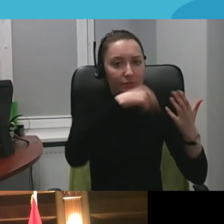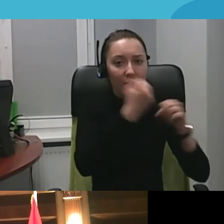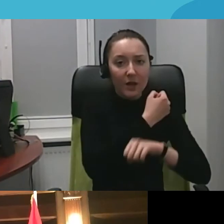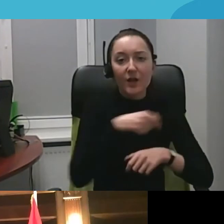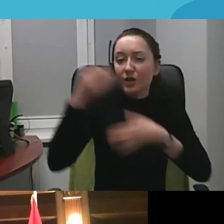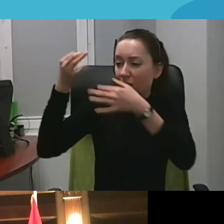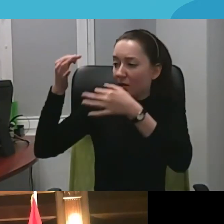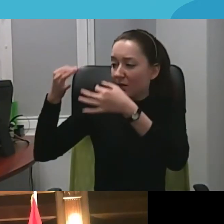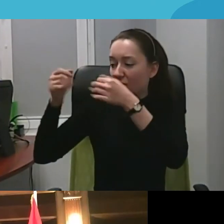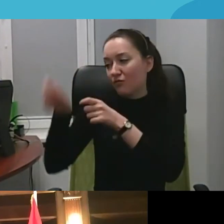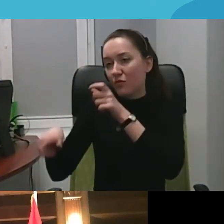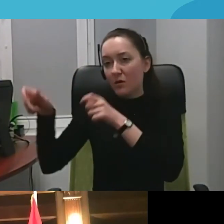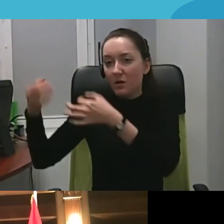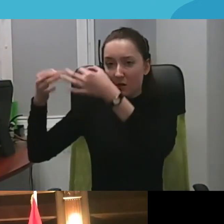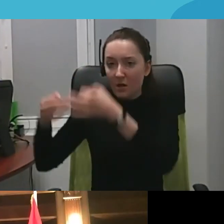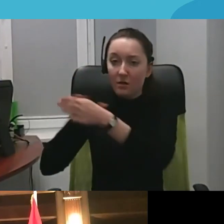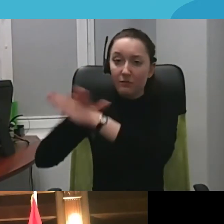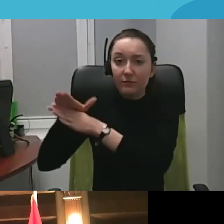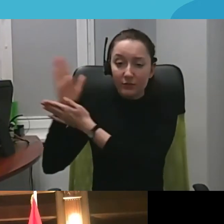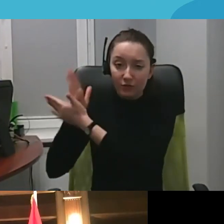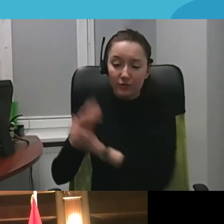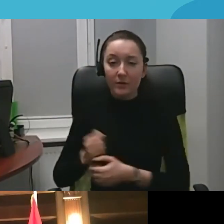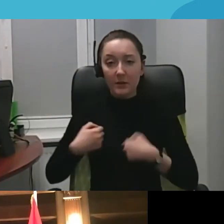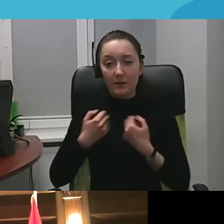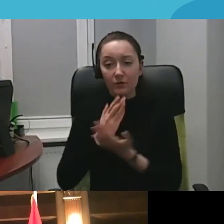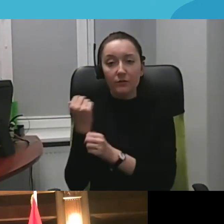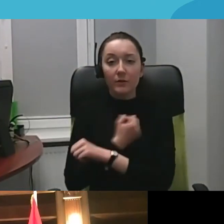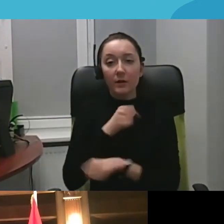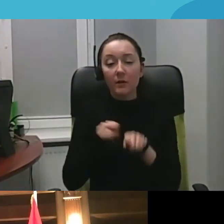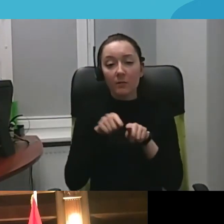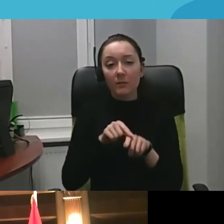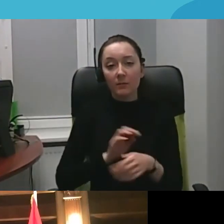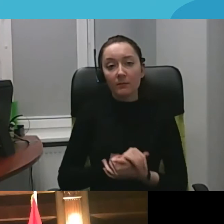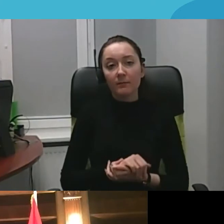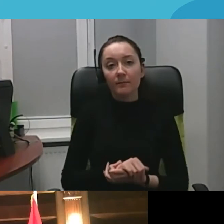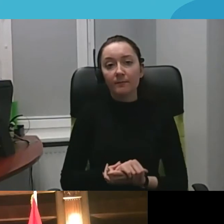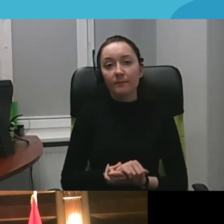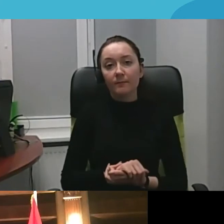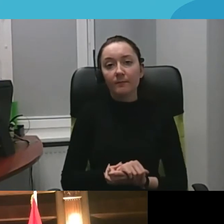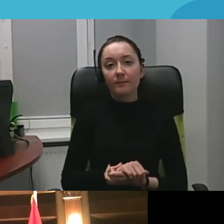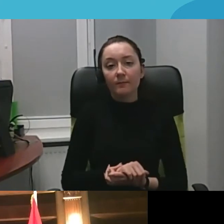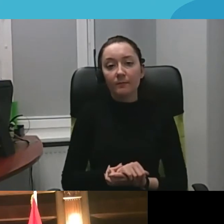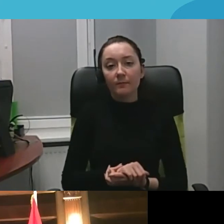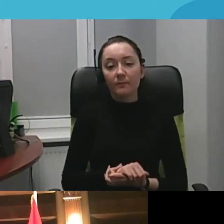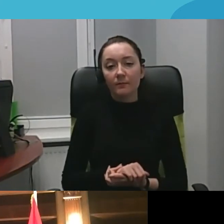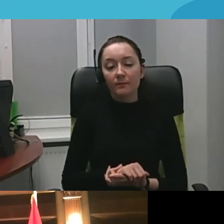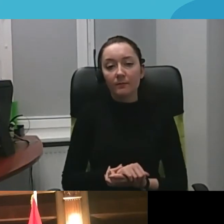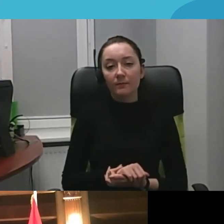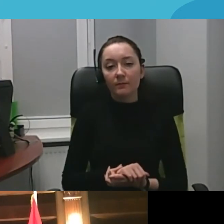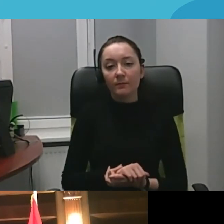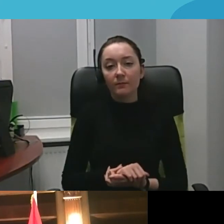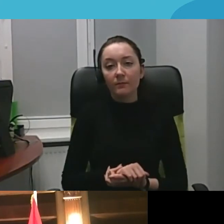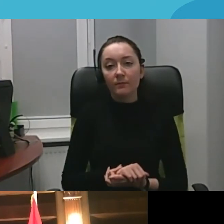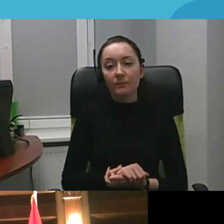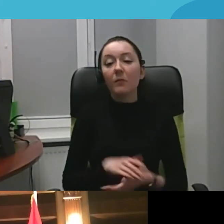is not obvious, given that the other side, the country in question, also has to come to the table. So there's an obviously complicated situation here.